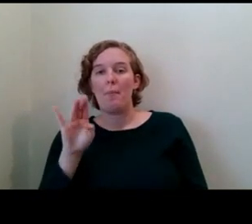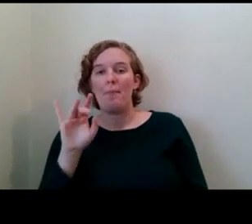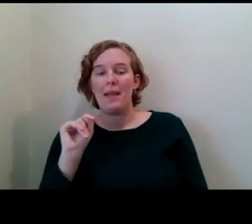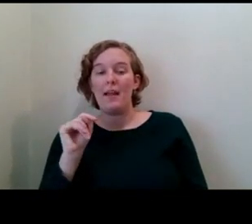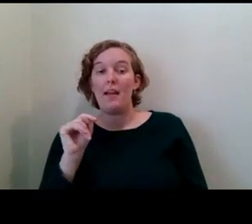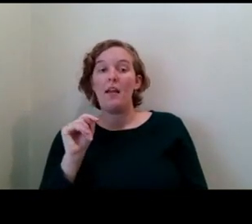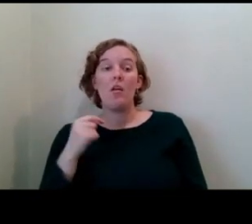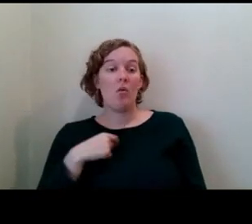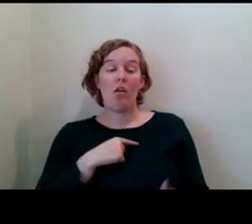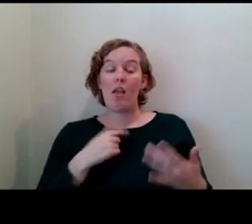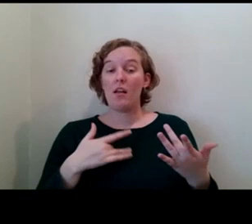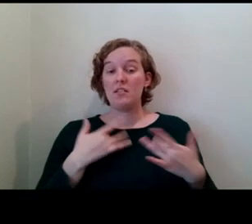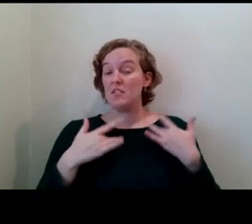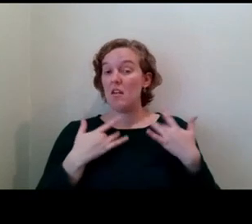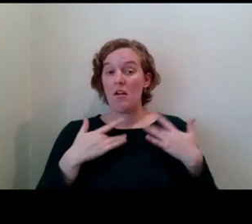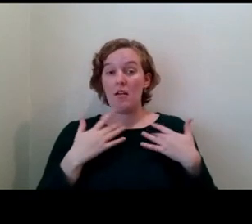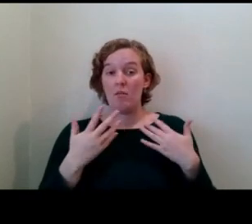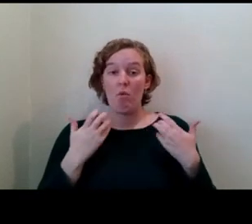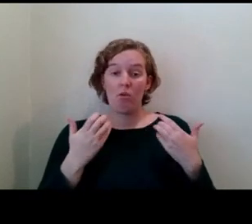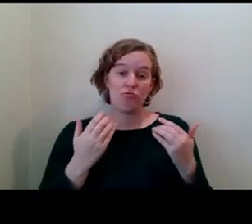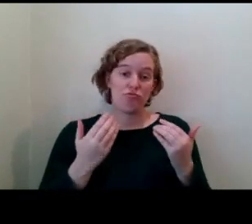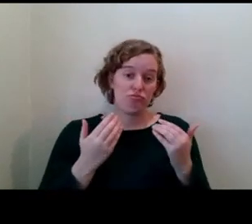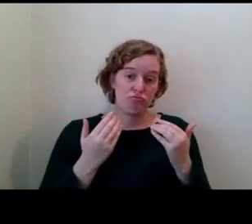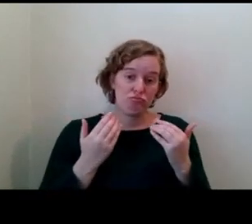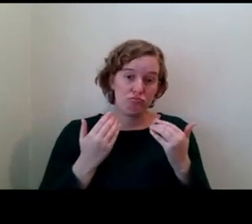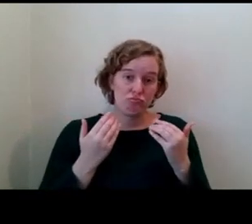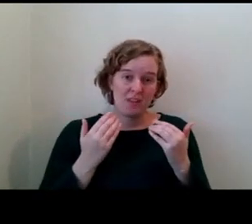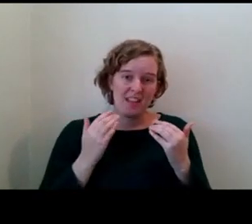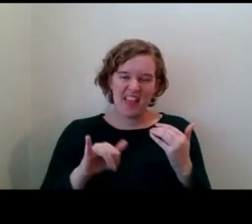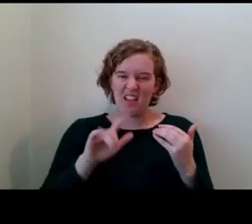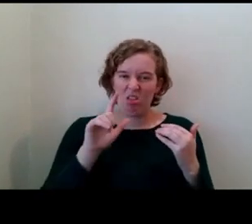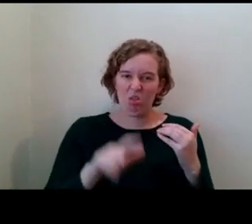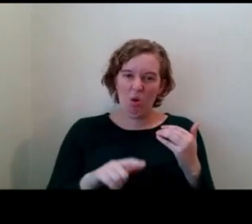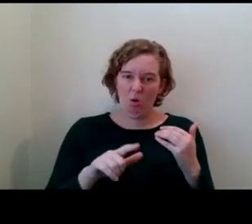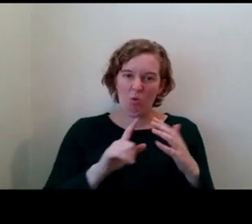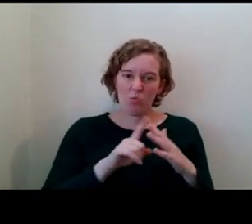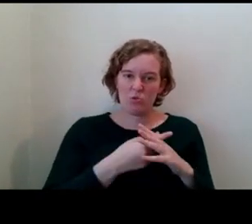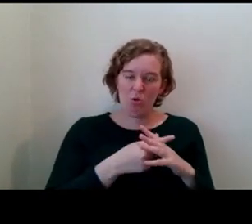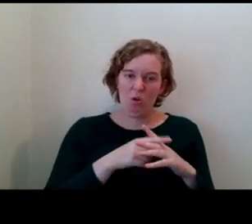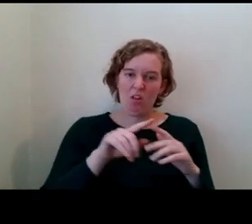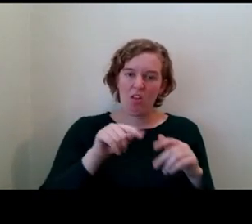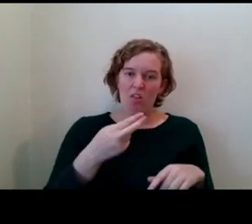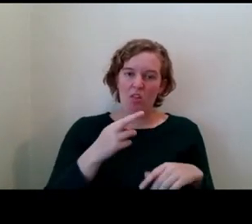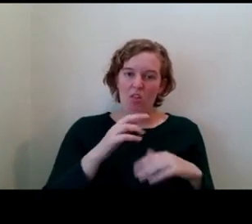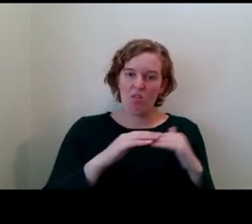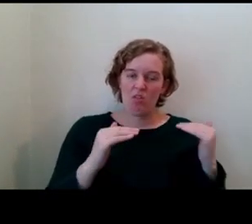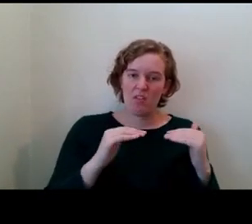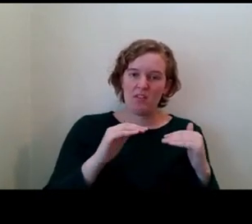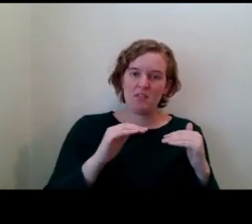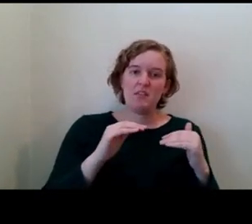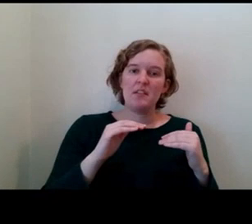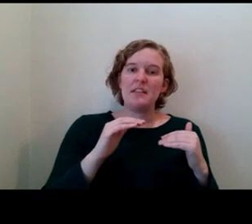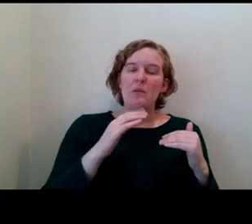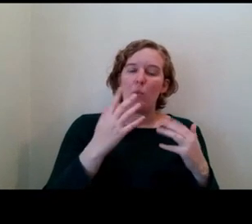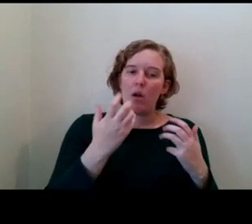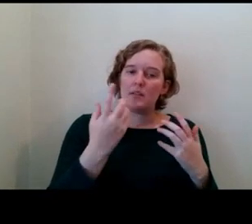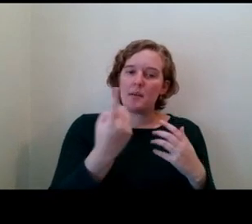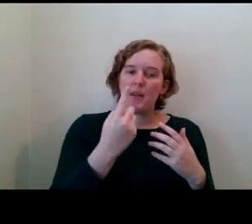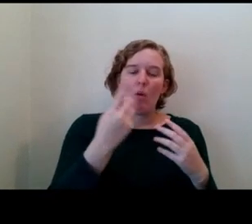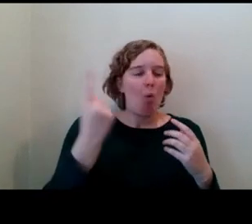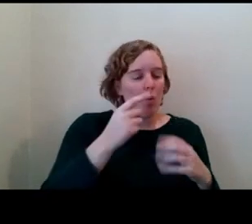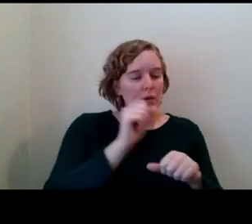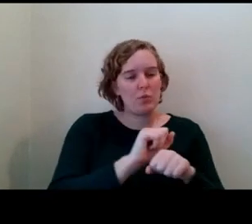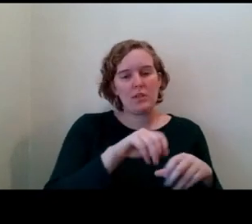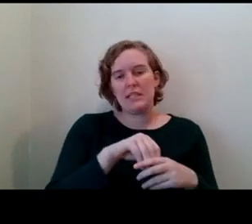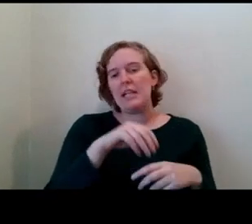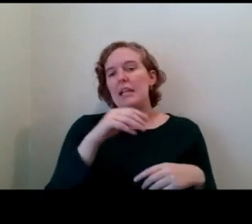We wanted to go further in terms of that low threshold. We wanted to do something that gave immediate results, something that always works in the classroom, where you